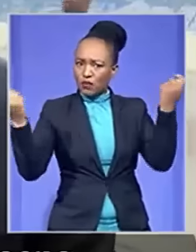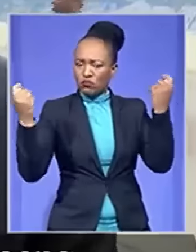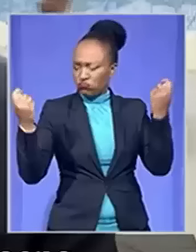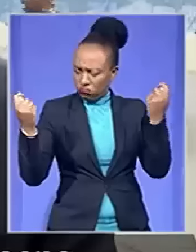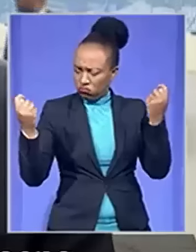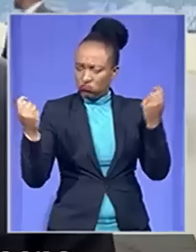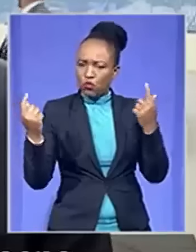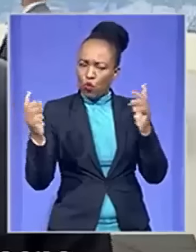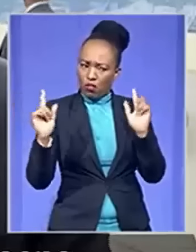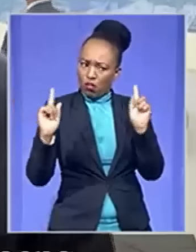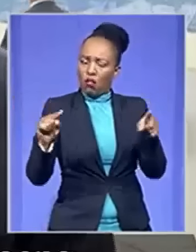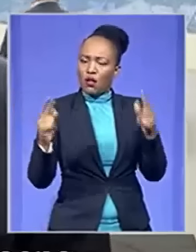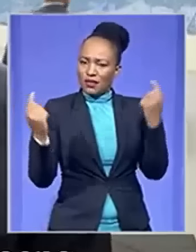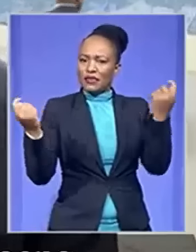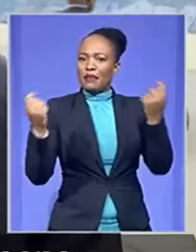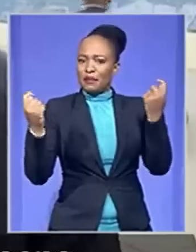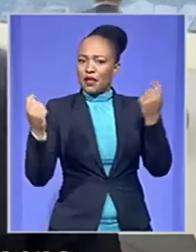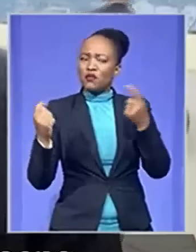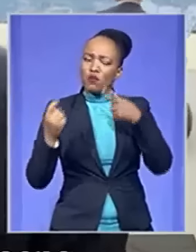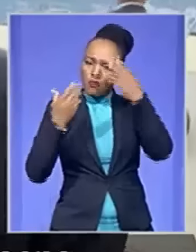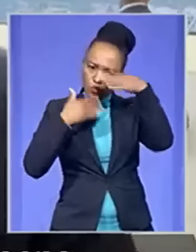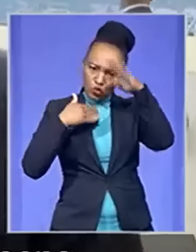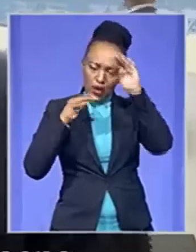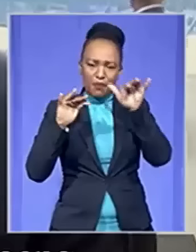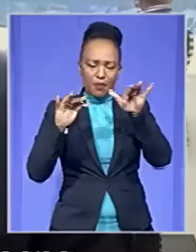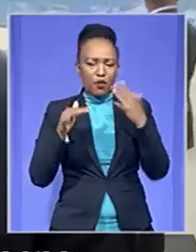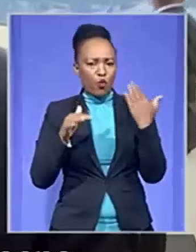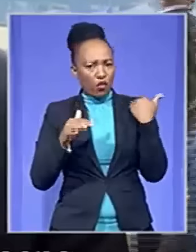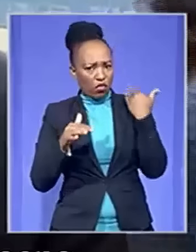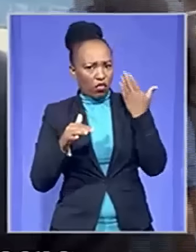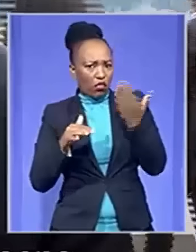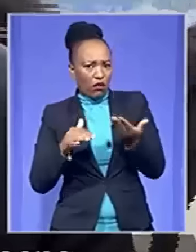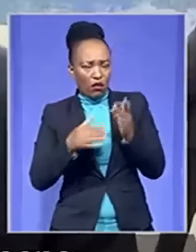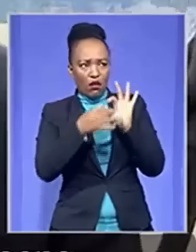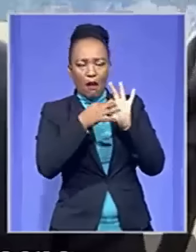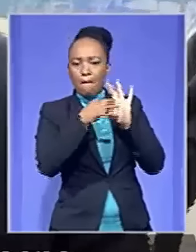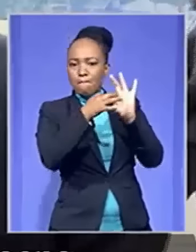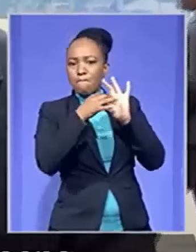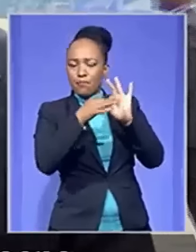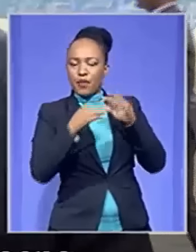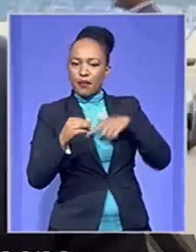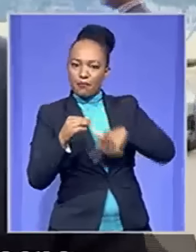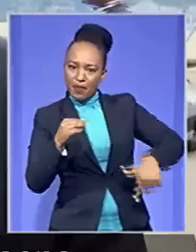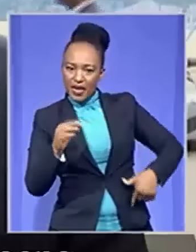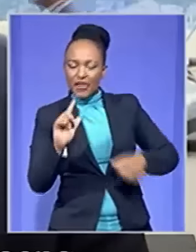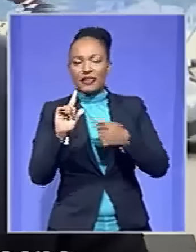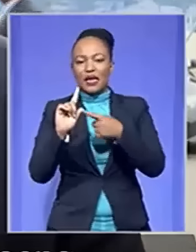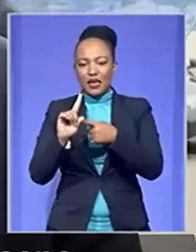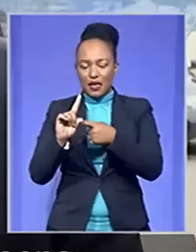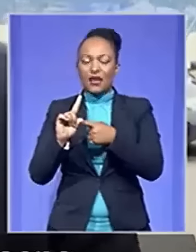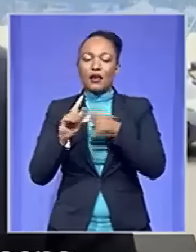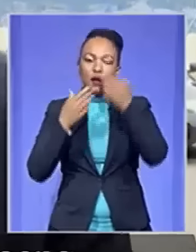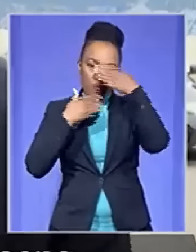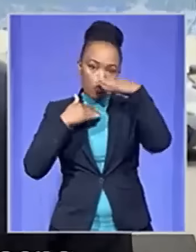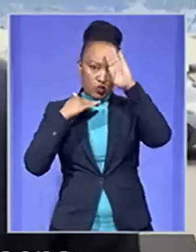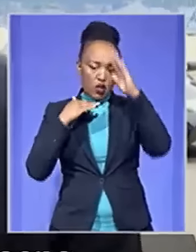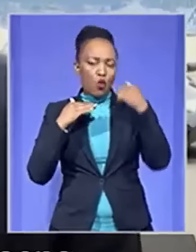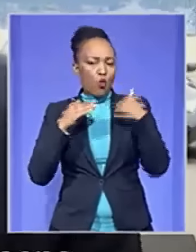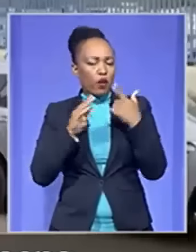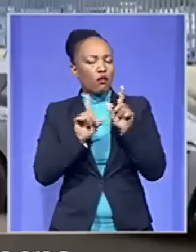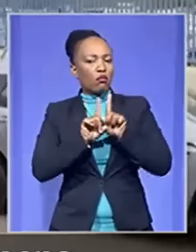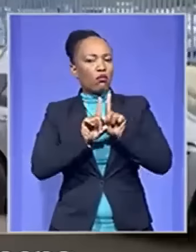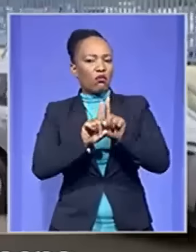of Botswana. We come a long way with the president of Botswana, and we have gone through the trenches